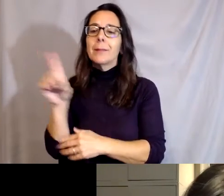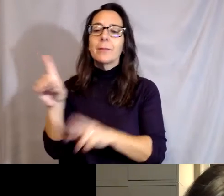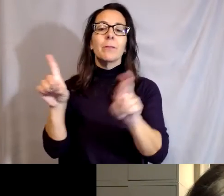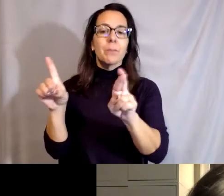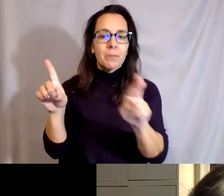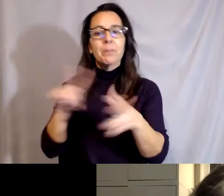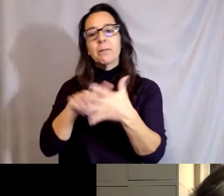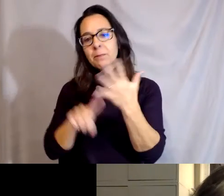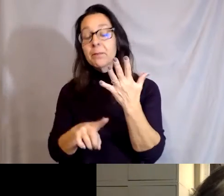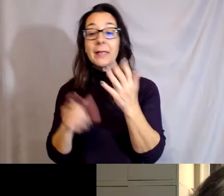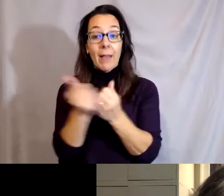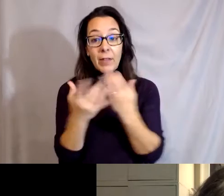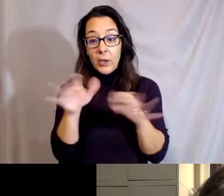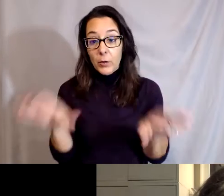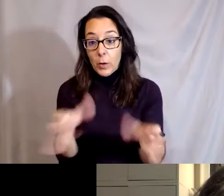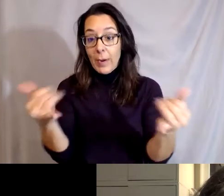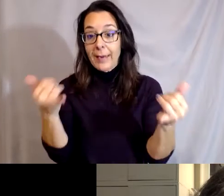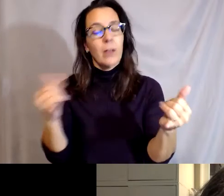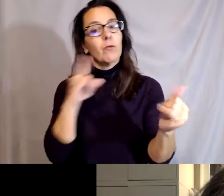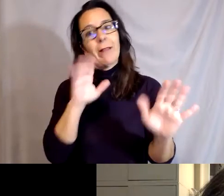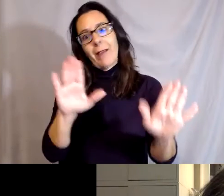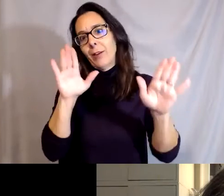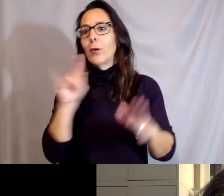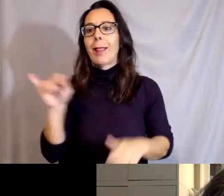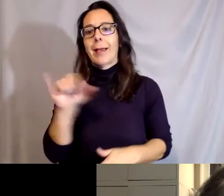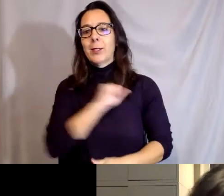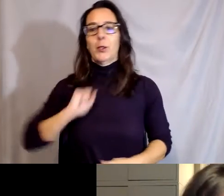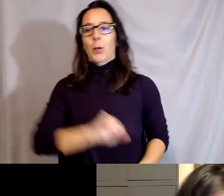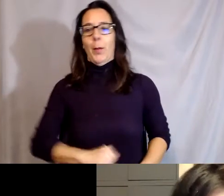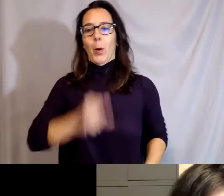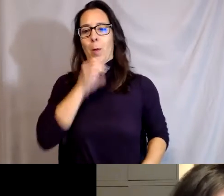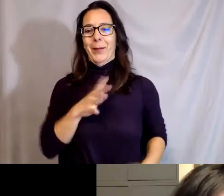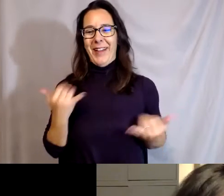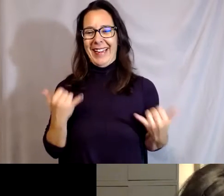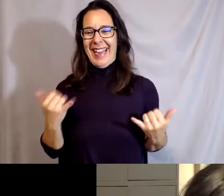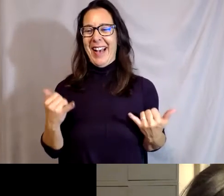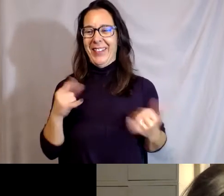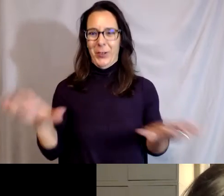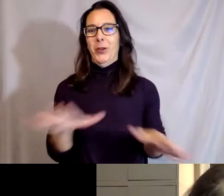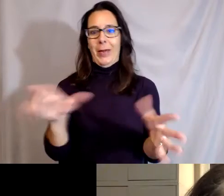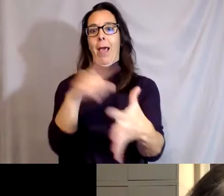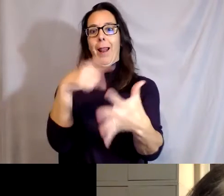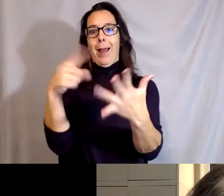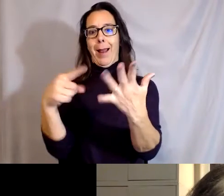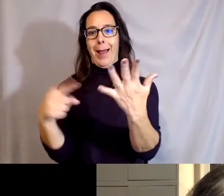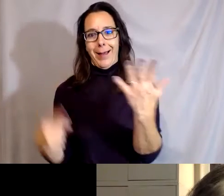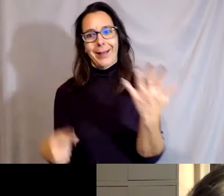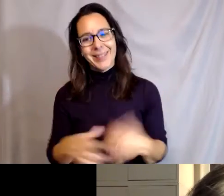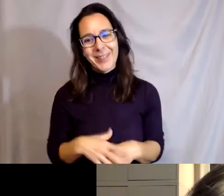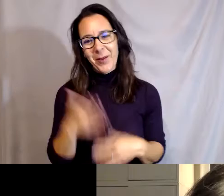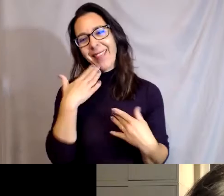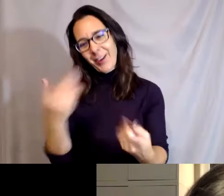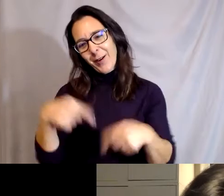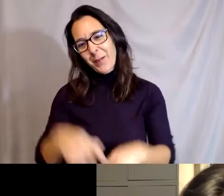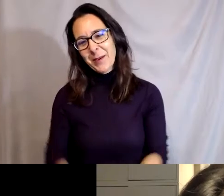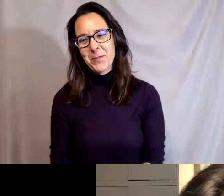everything that you're doing now is just super fantastic. You're like a superwoman right now, doing everything. So thank you for being here.